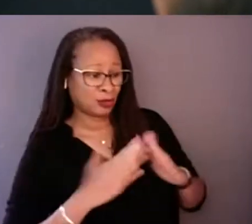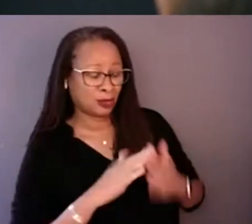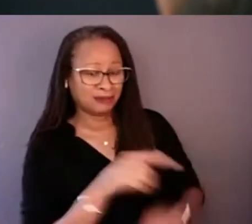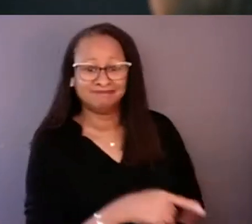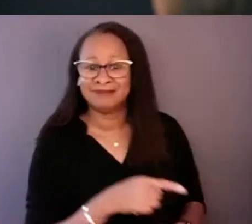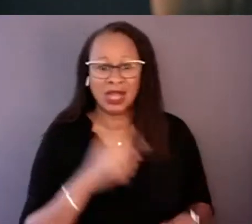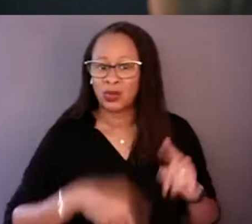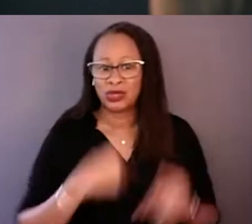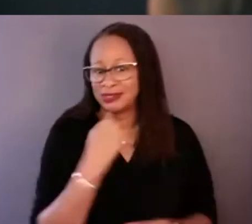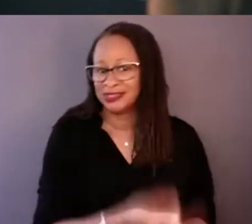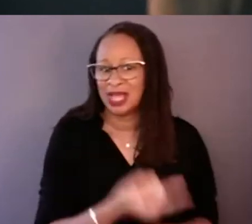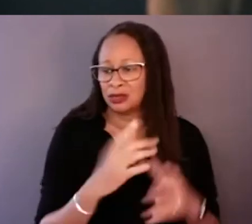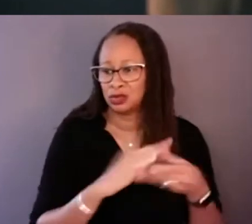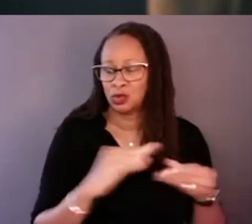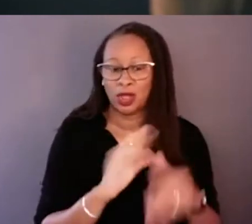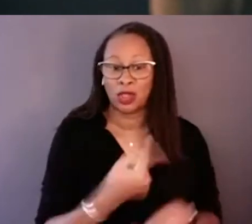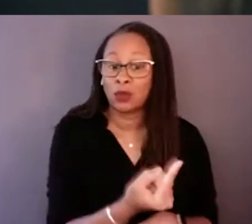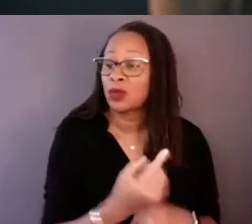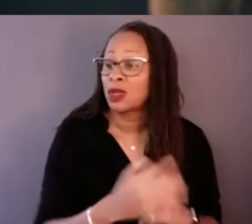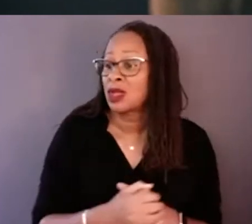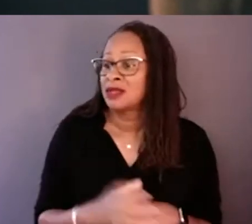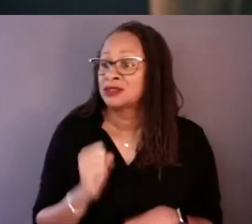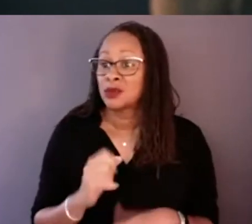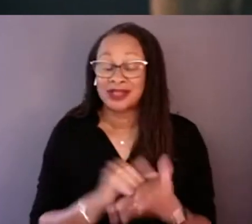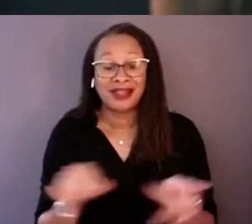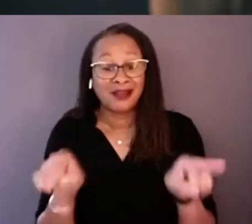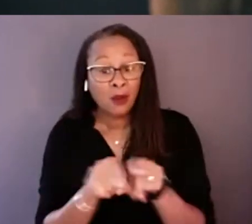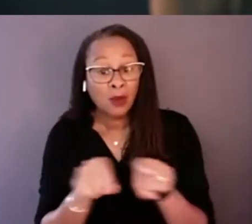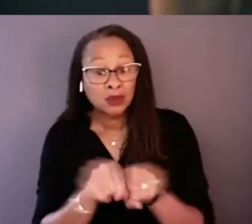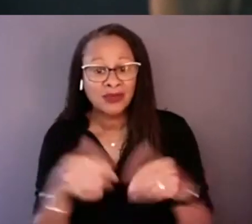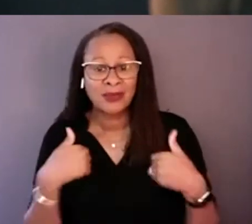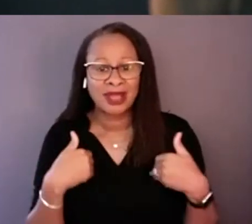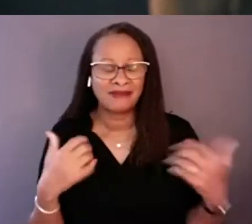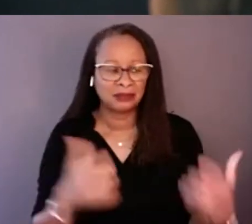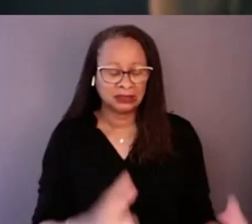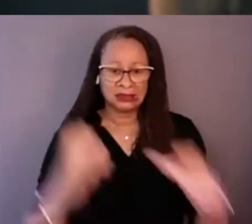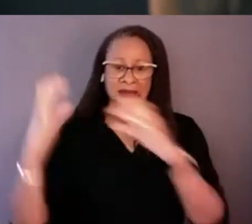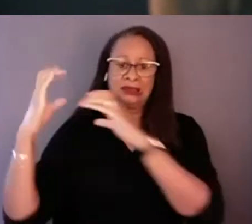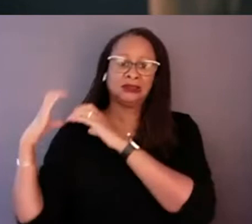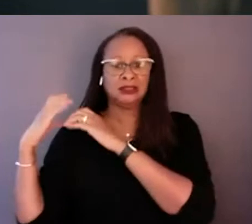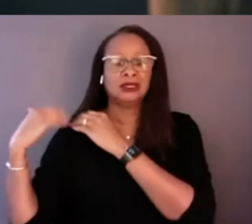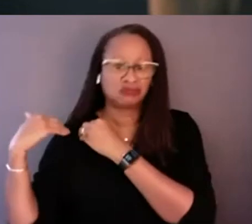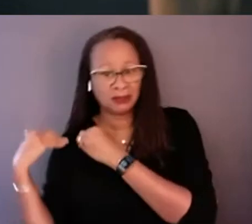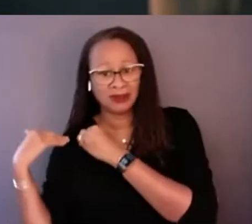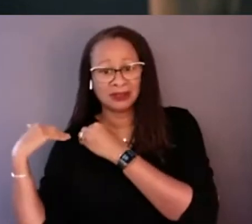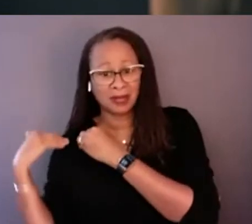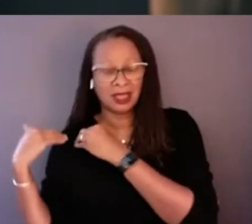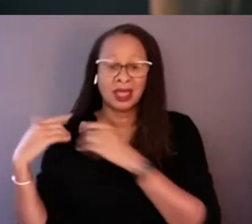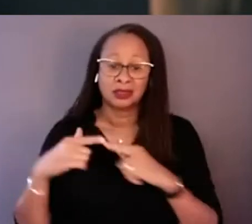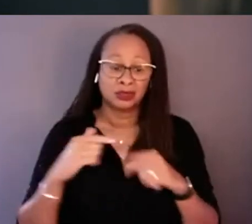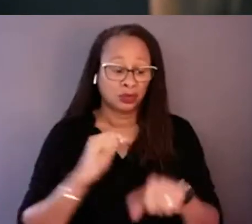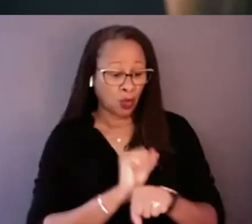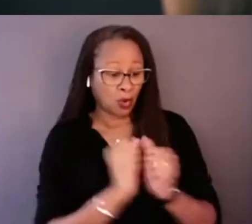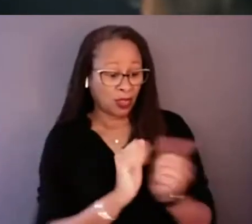so there was that. There was also this onus of responsibility that we felt to work with the community to help explain what documentary